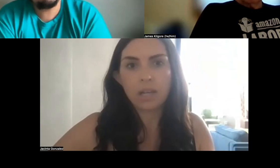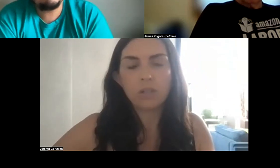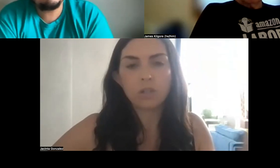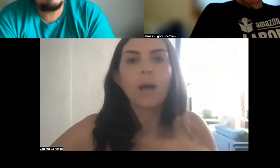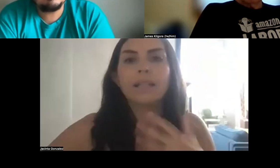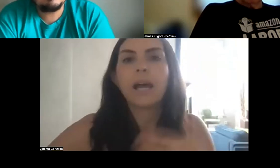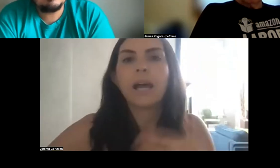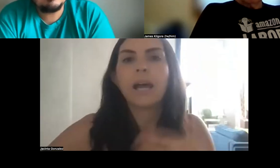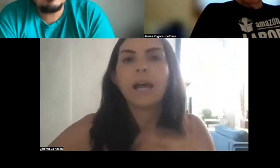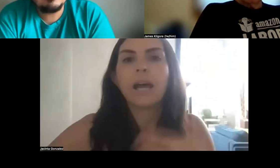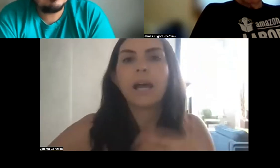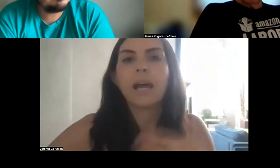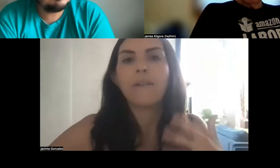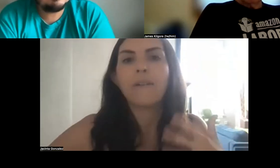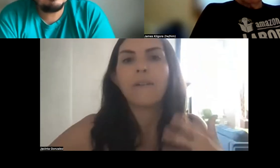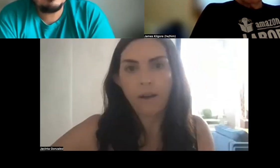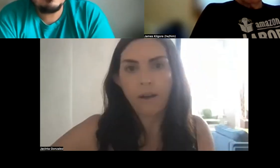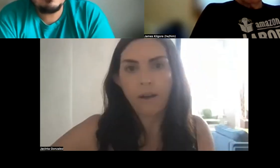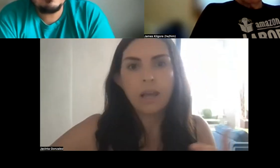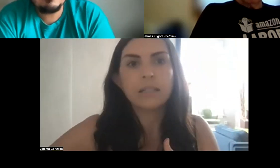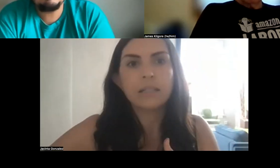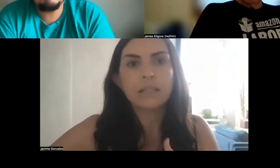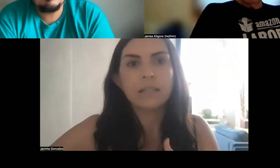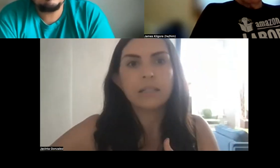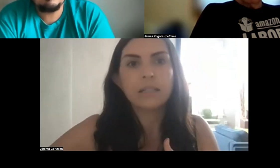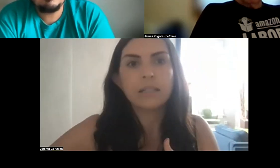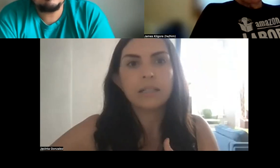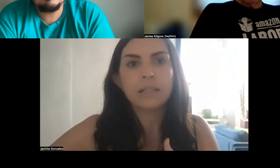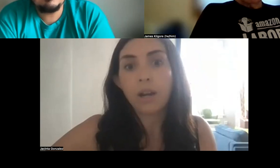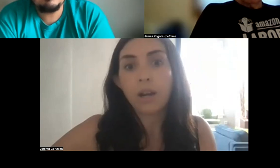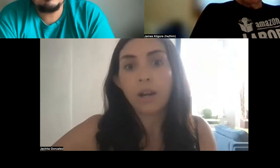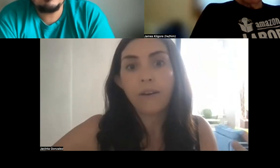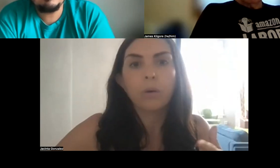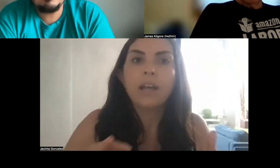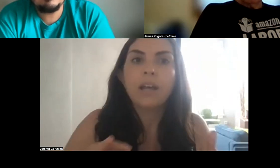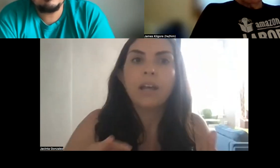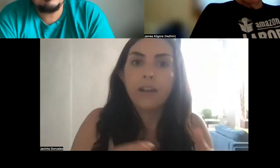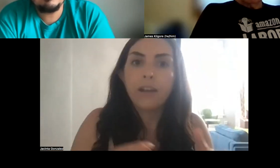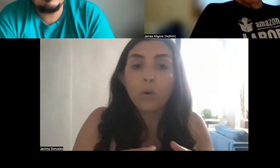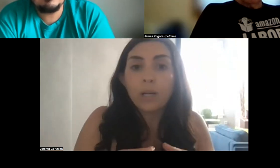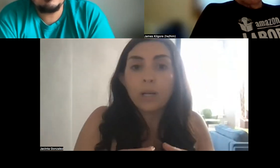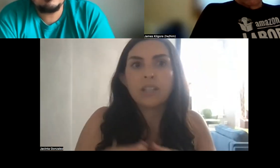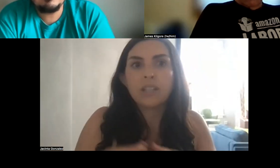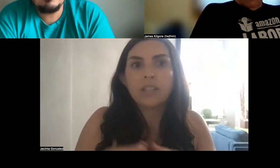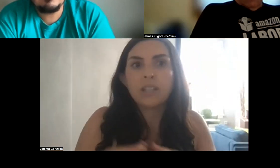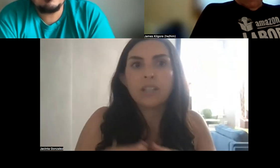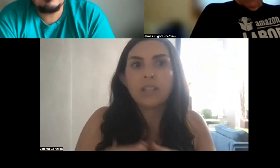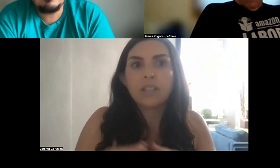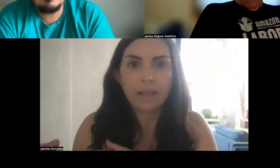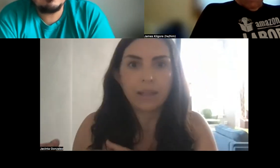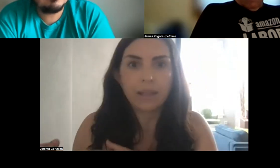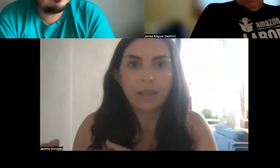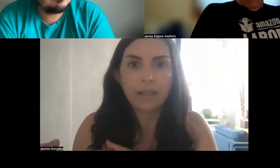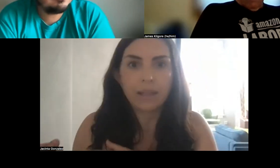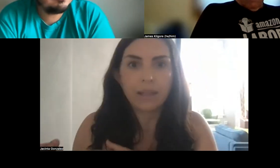policy change, you had to have trade-offs. And some of those trade-offs were, well, if we're going to, you know, give some